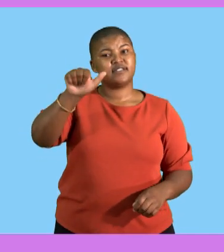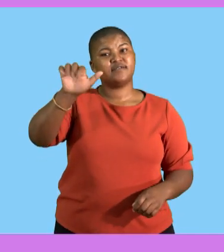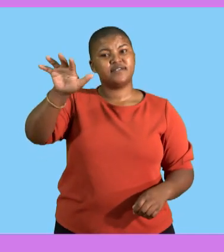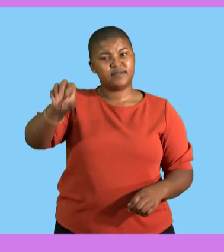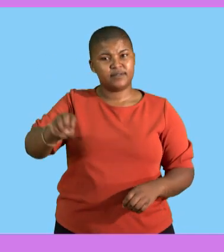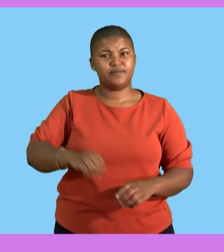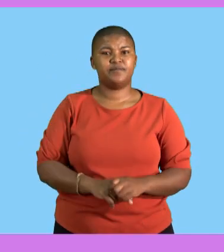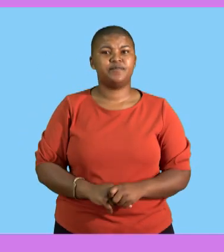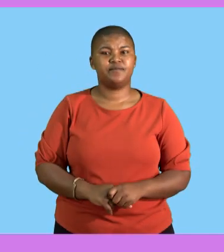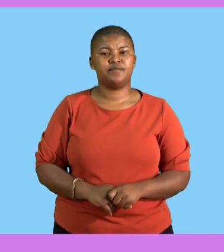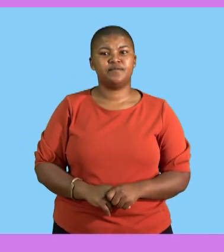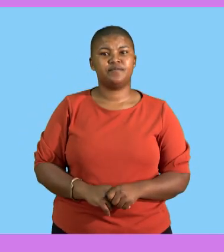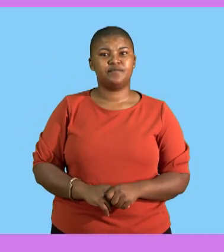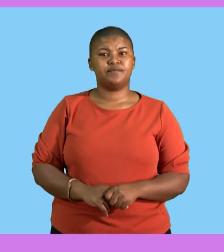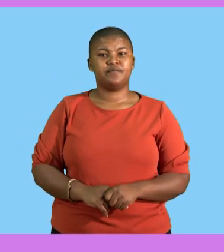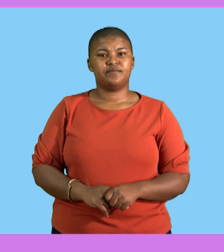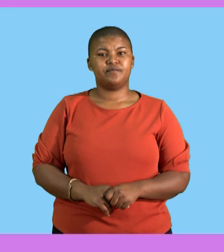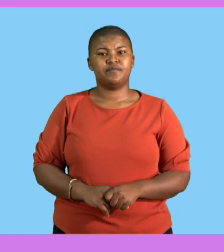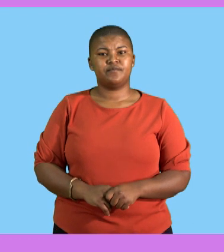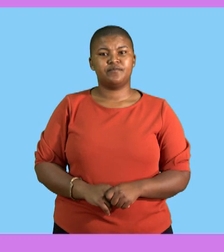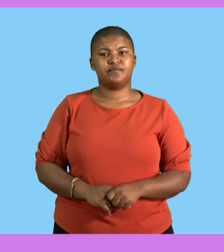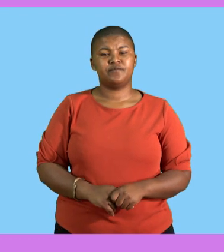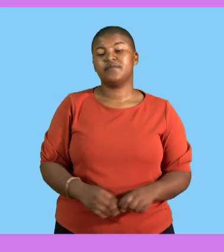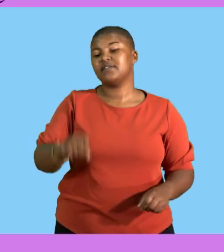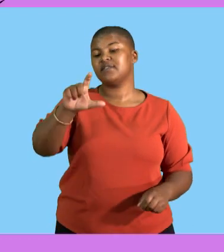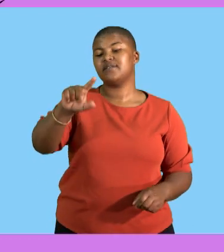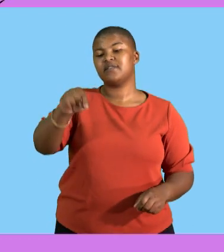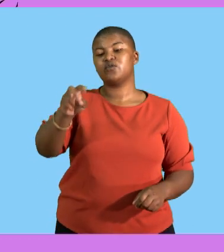5,650, these two, and then you have